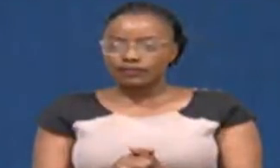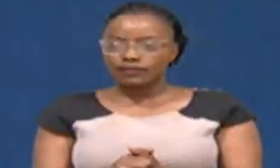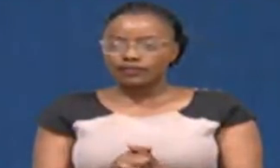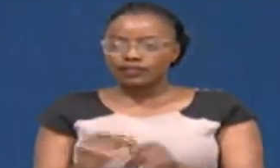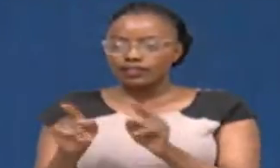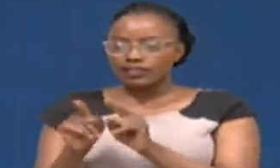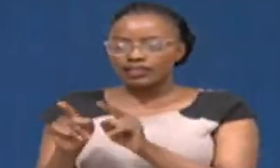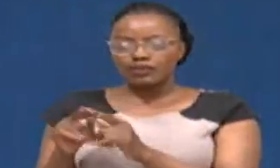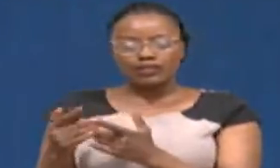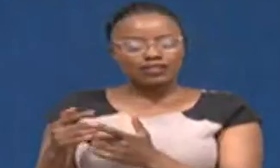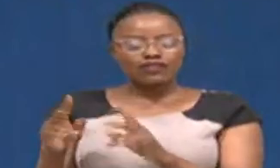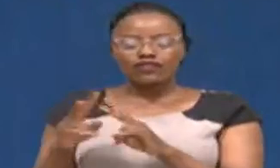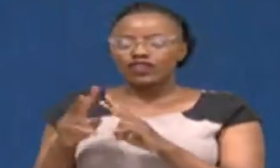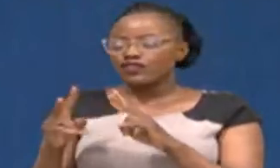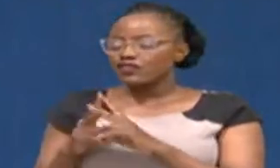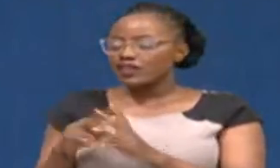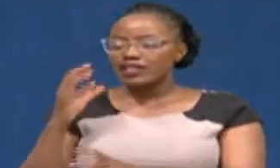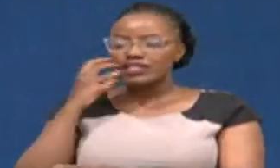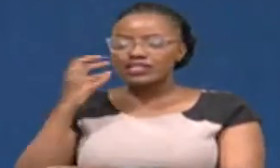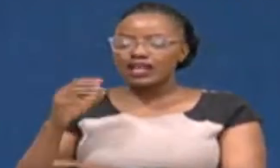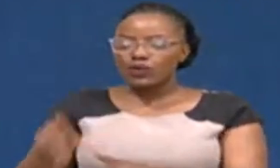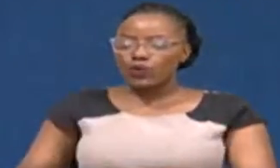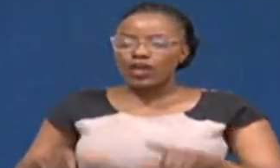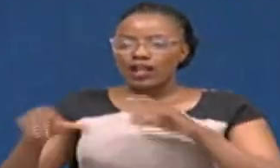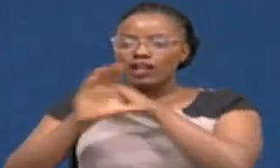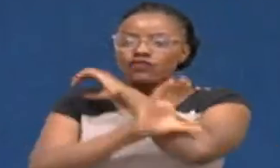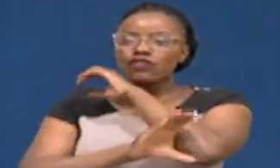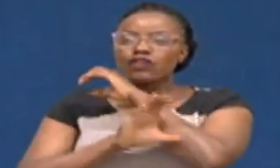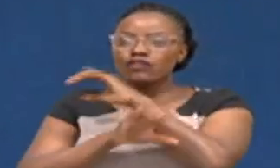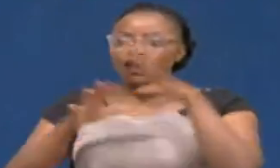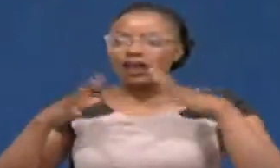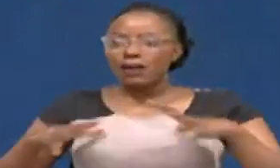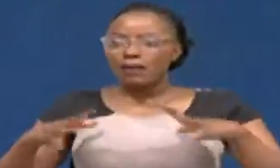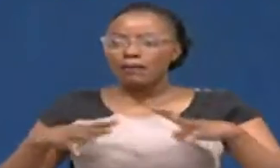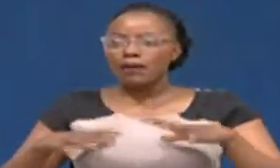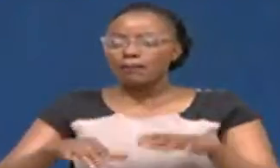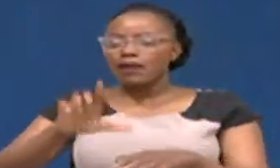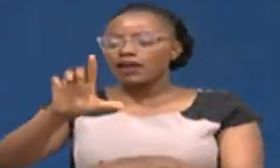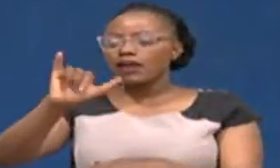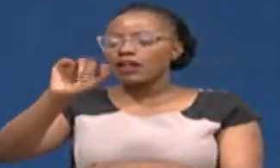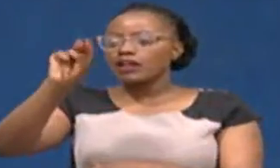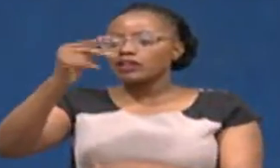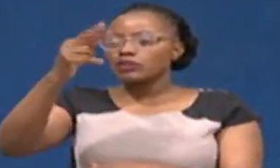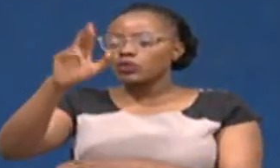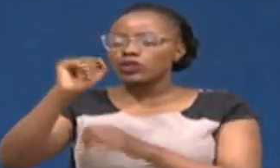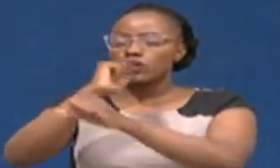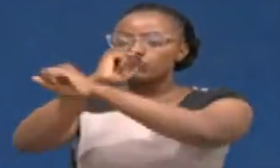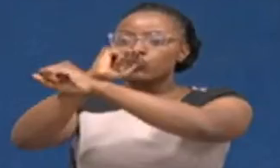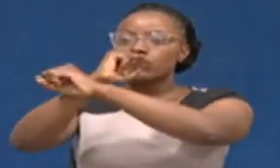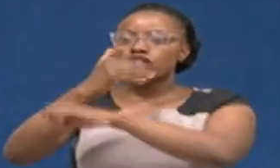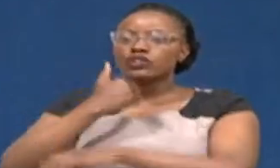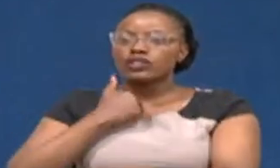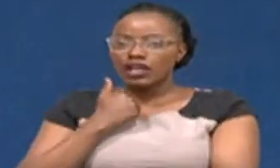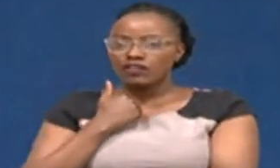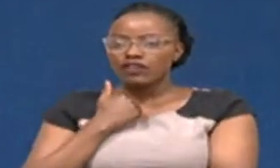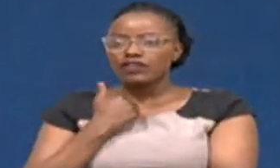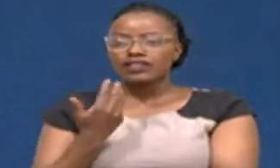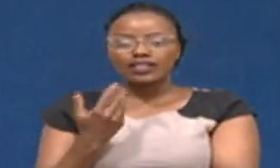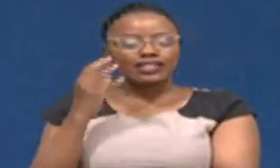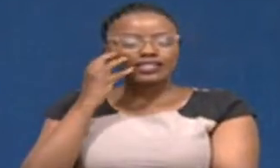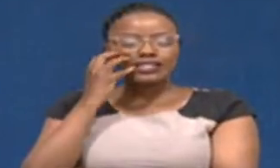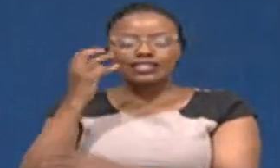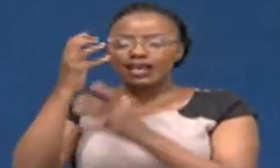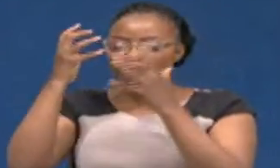It's a pity that we live in a country that people like Lituri are protected. It's a pity,